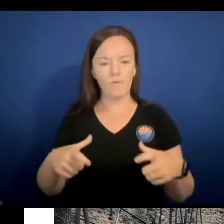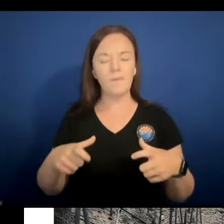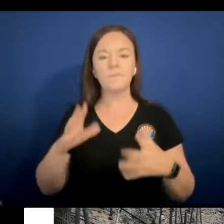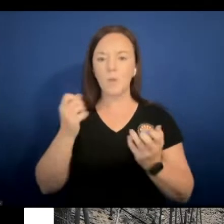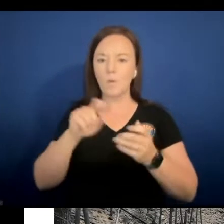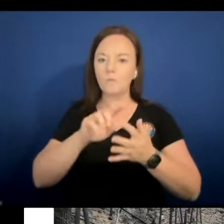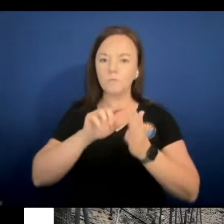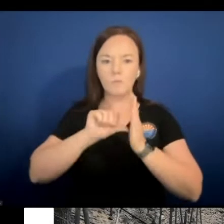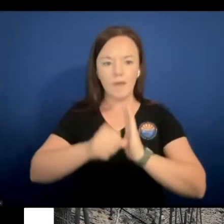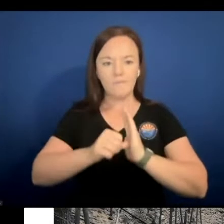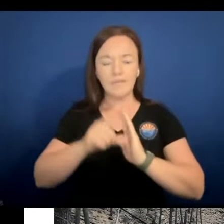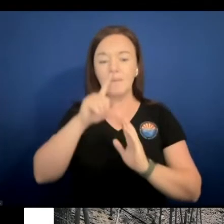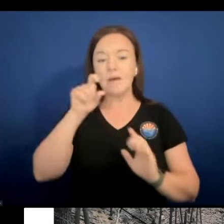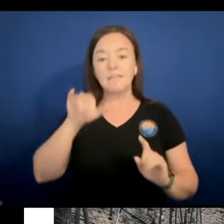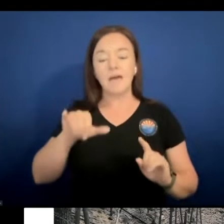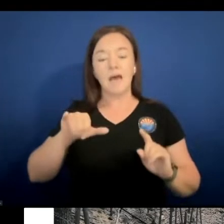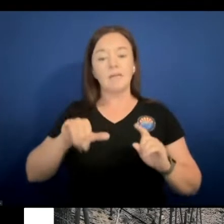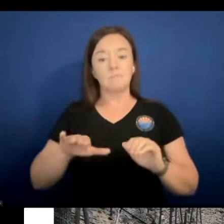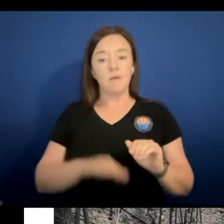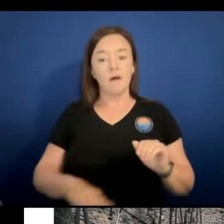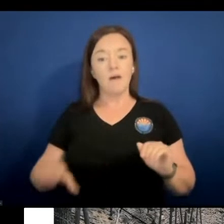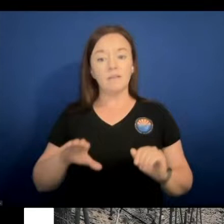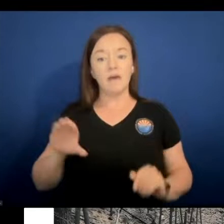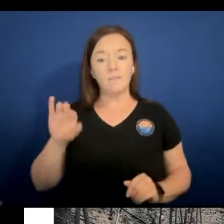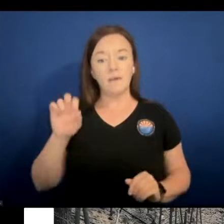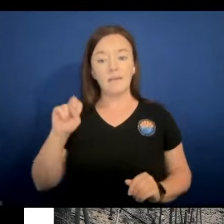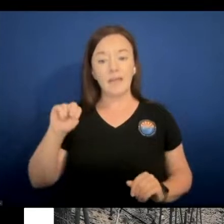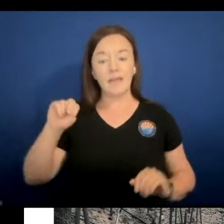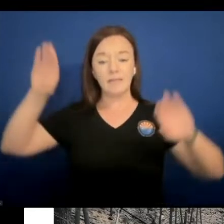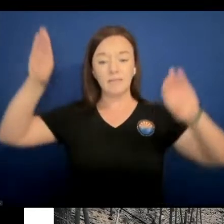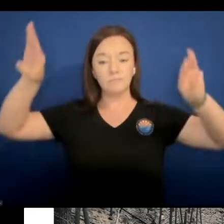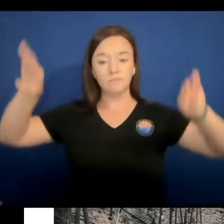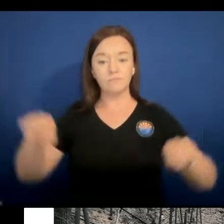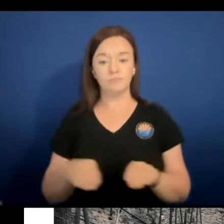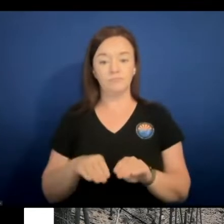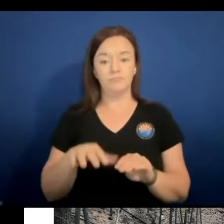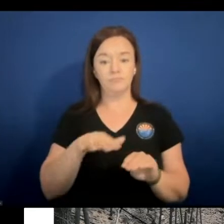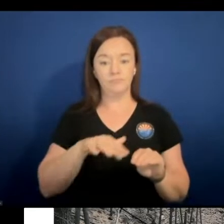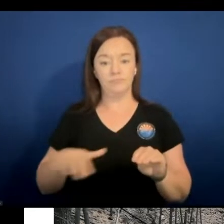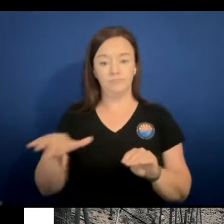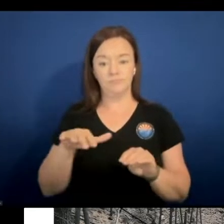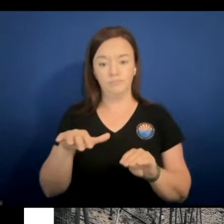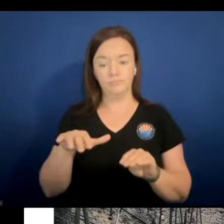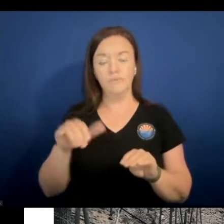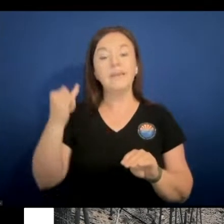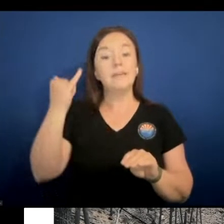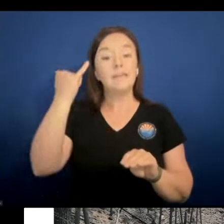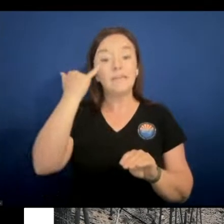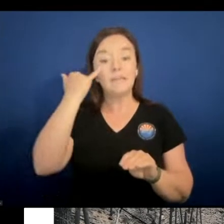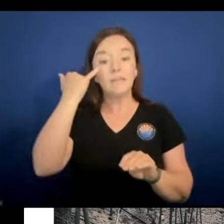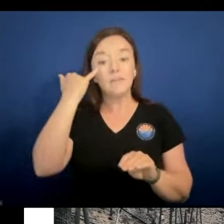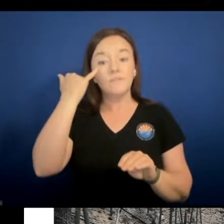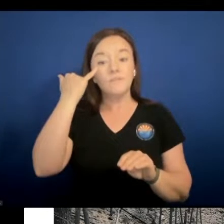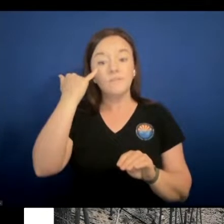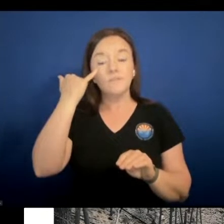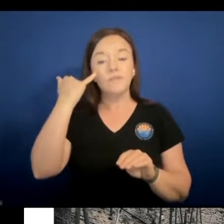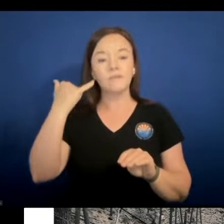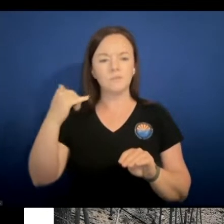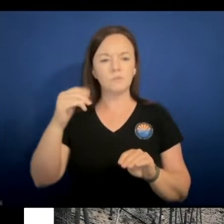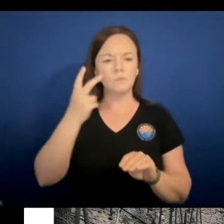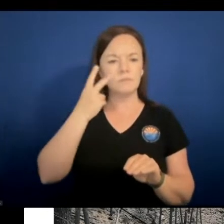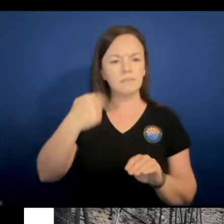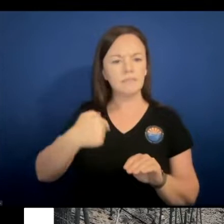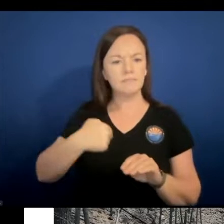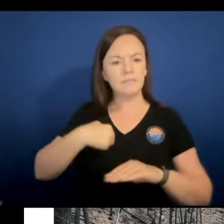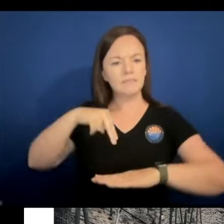is in the bottom of a canyon. And if there were a flow event where you see me standing in the picture and